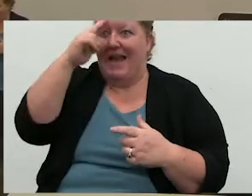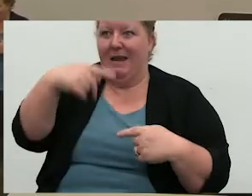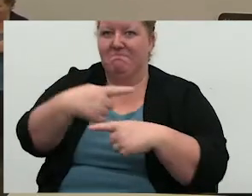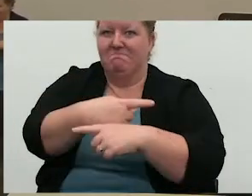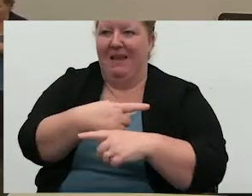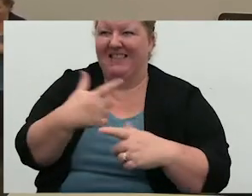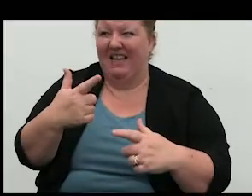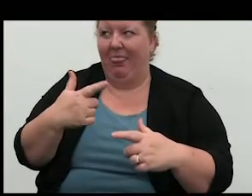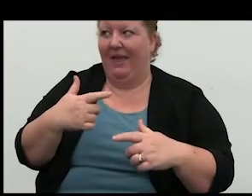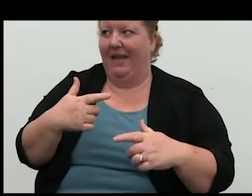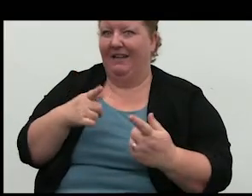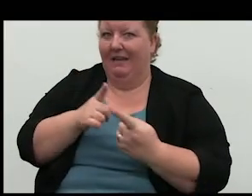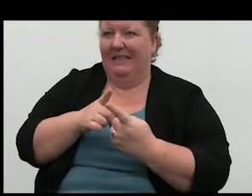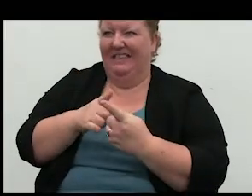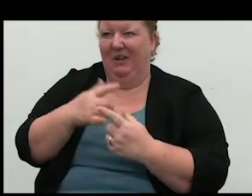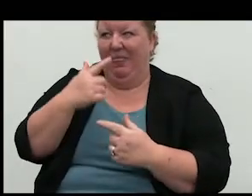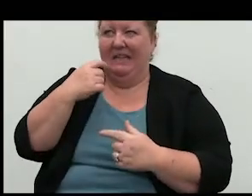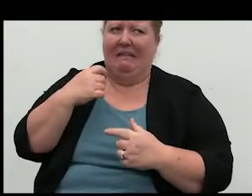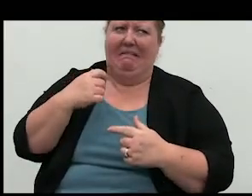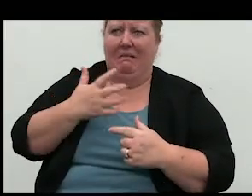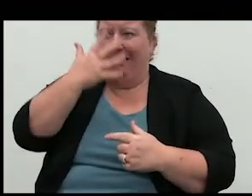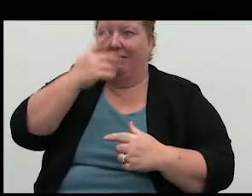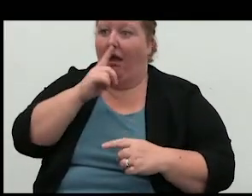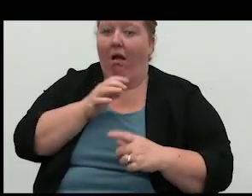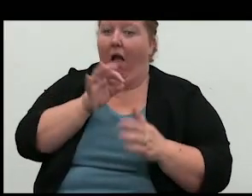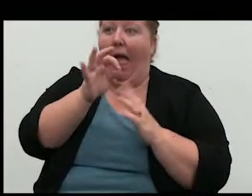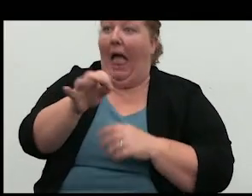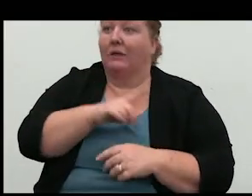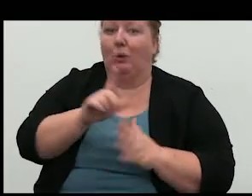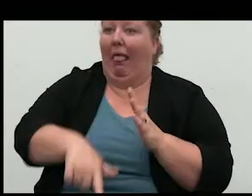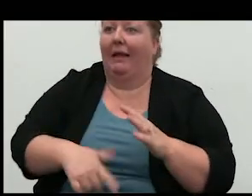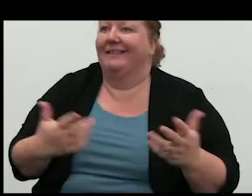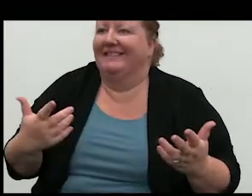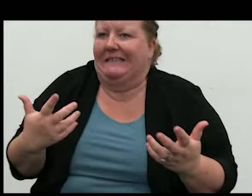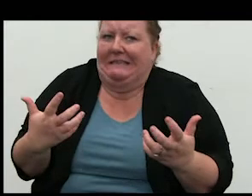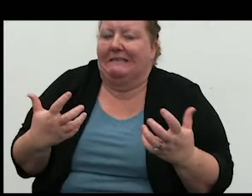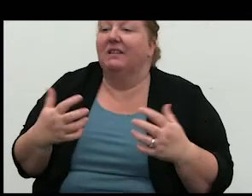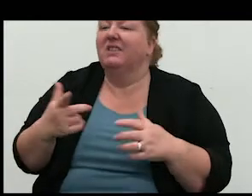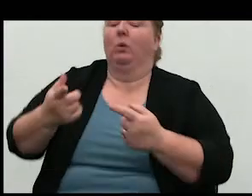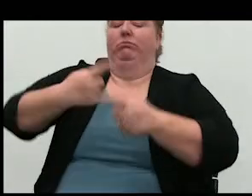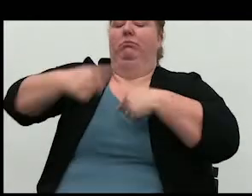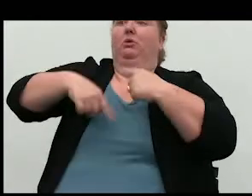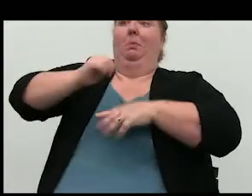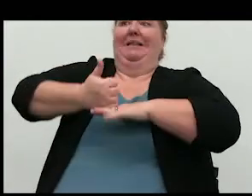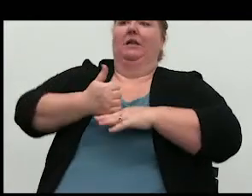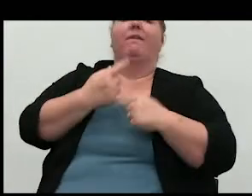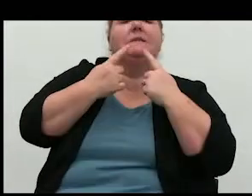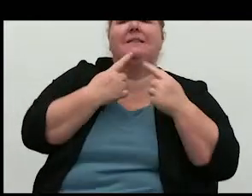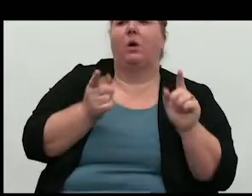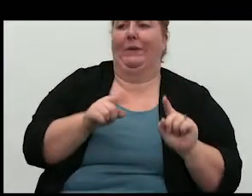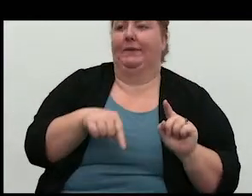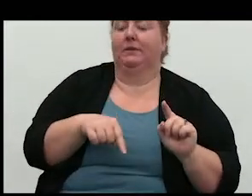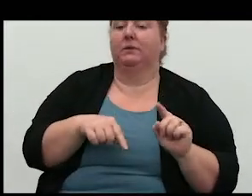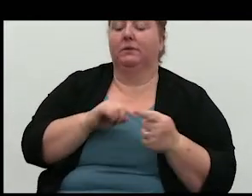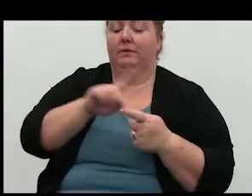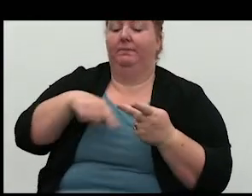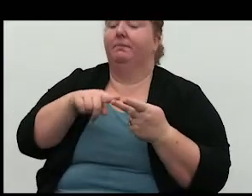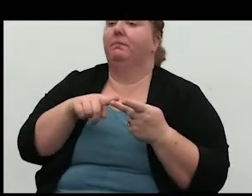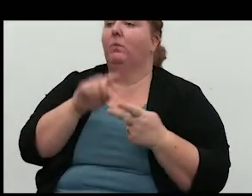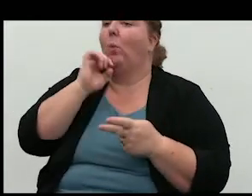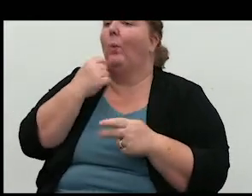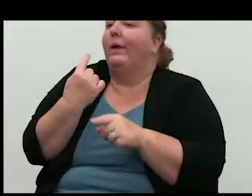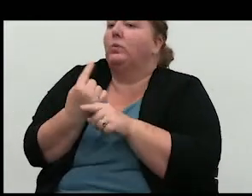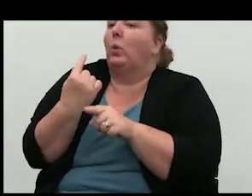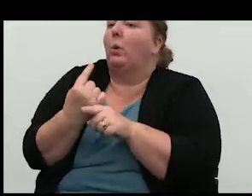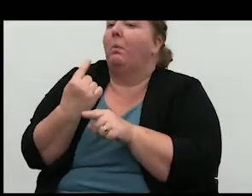and after a few times it just becomes embarrassing to ask. So I'm going to go right back to basics. But then I'm going to talk in much more detail